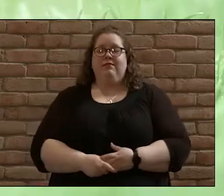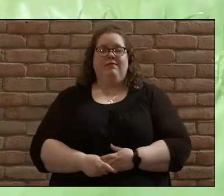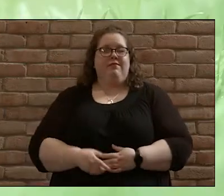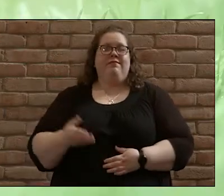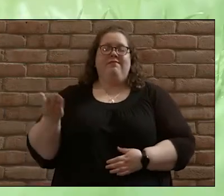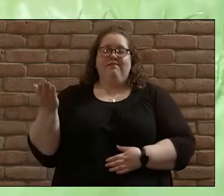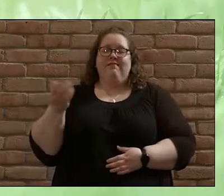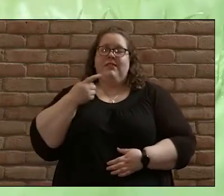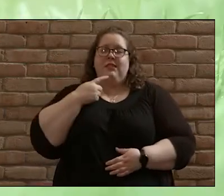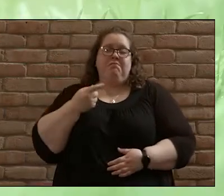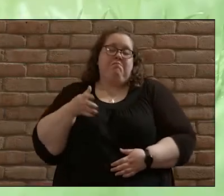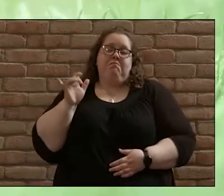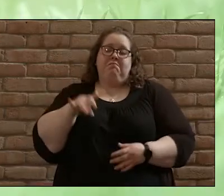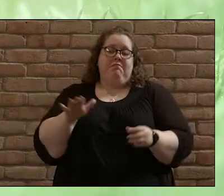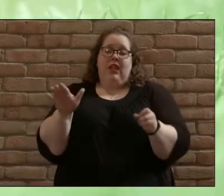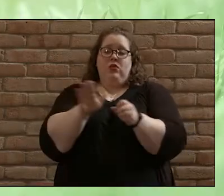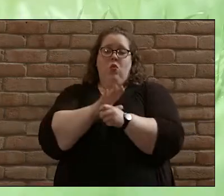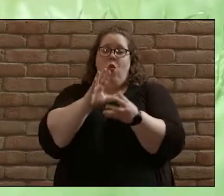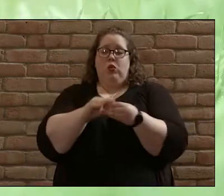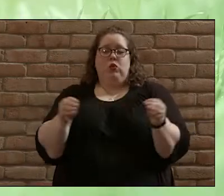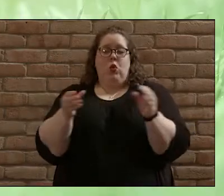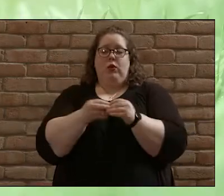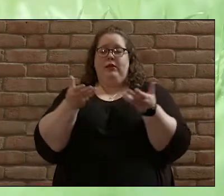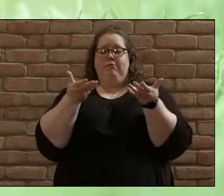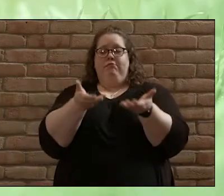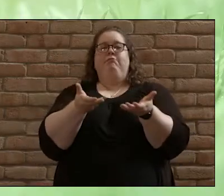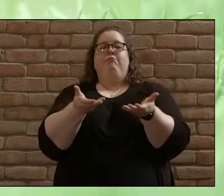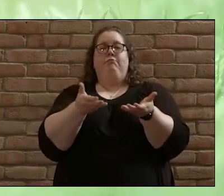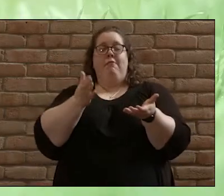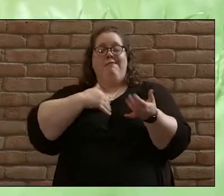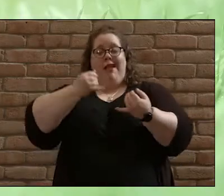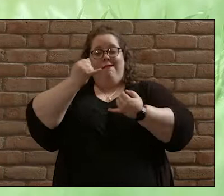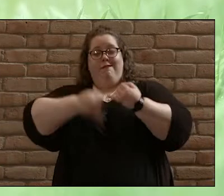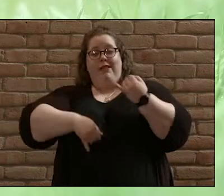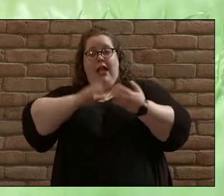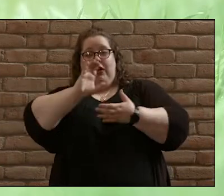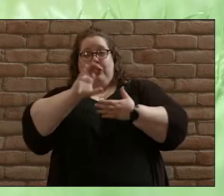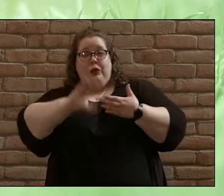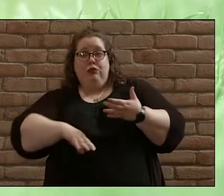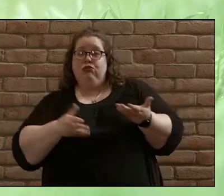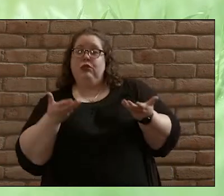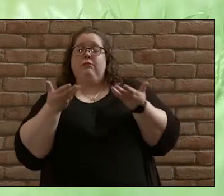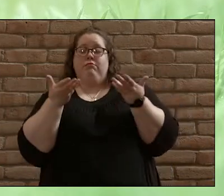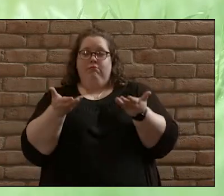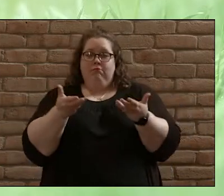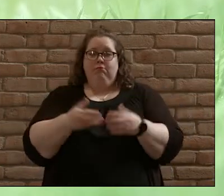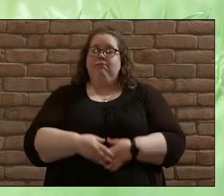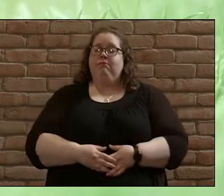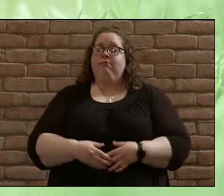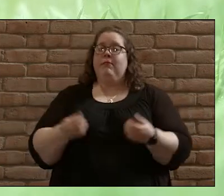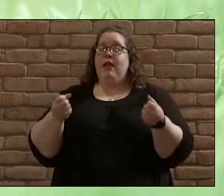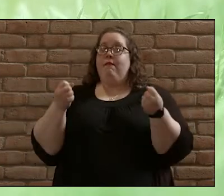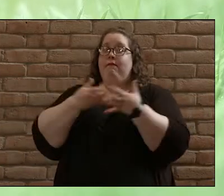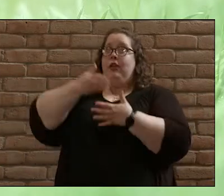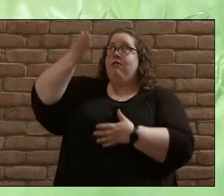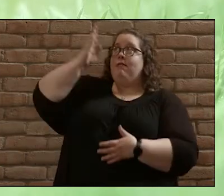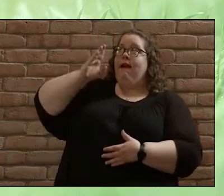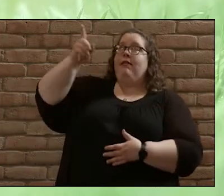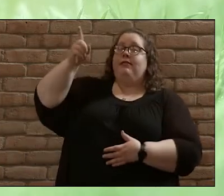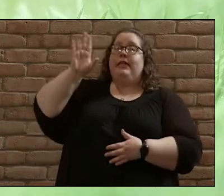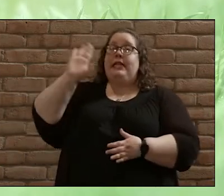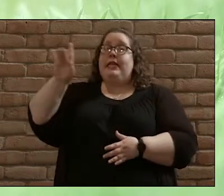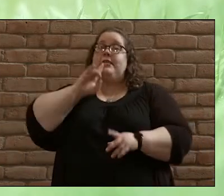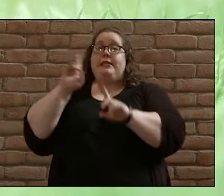He says, that's the whole story. Here now is my final conclusion. Fear God and obey his